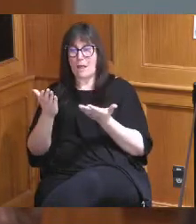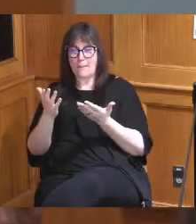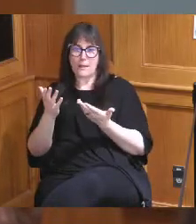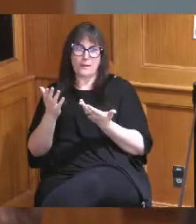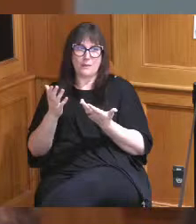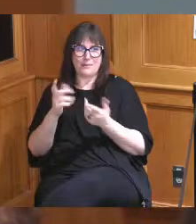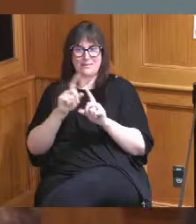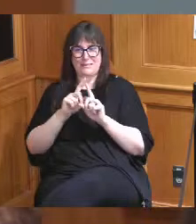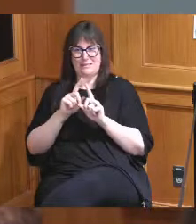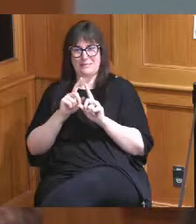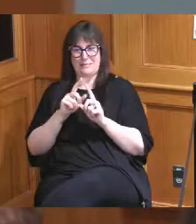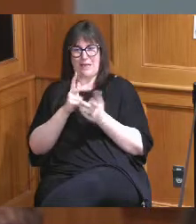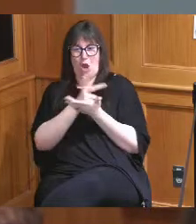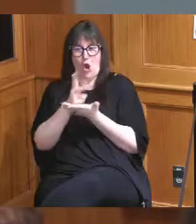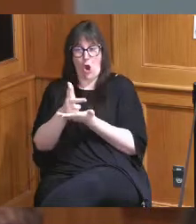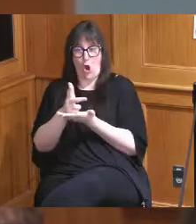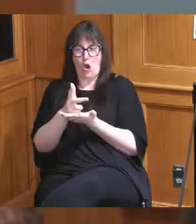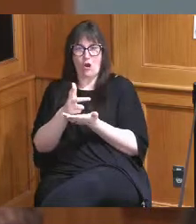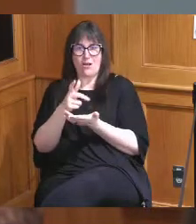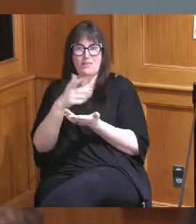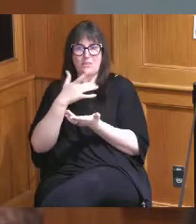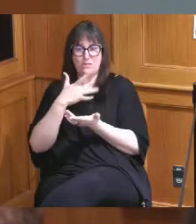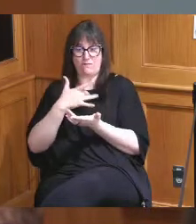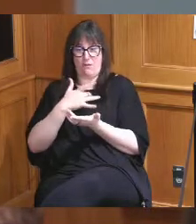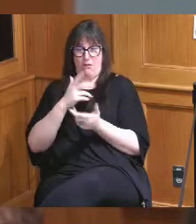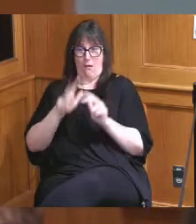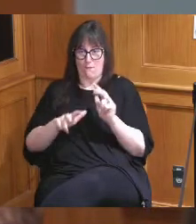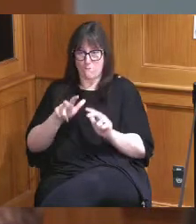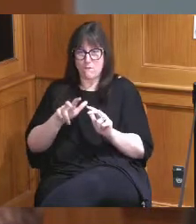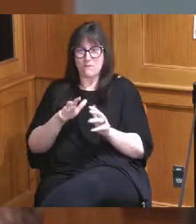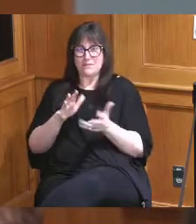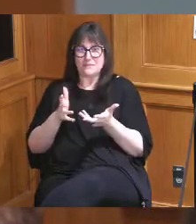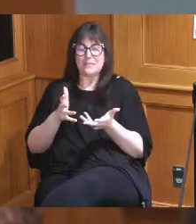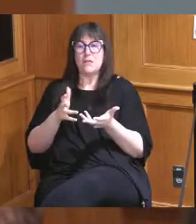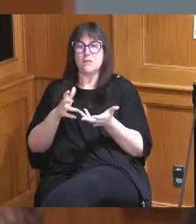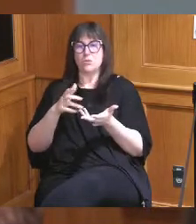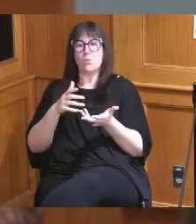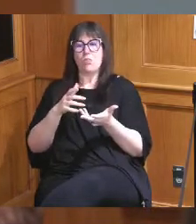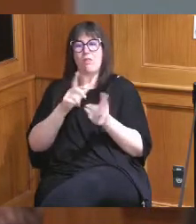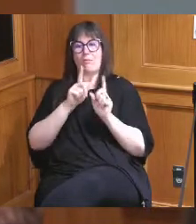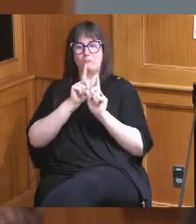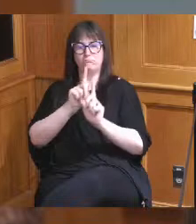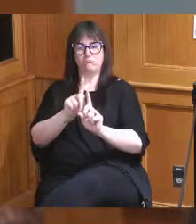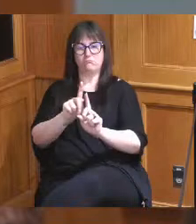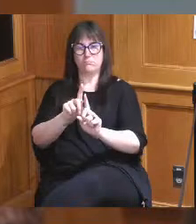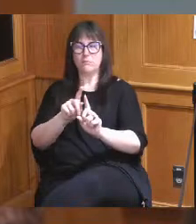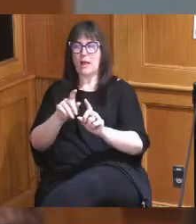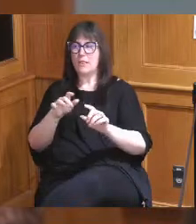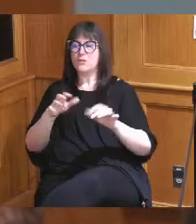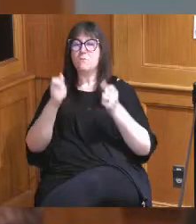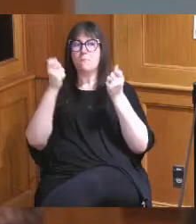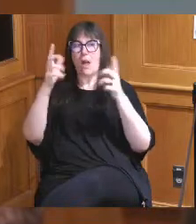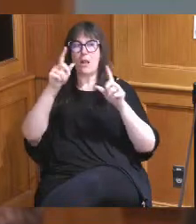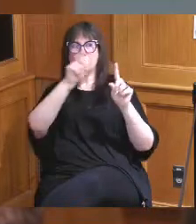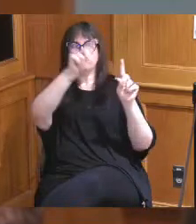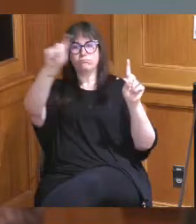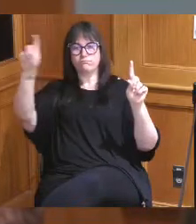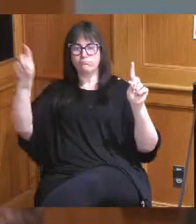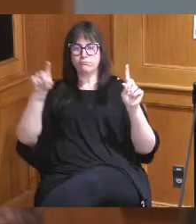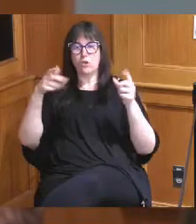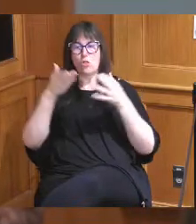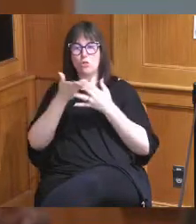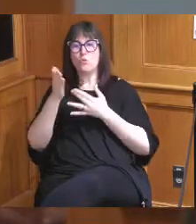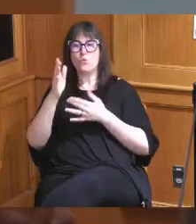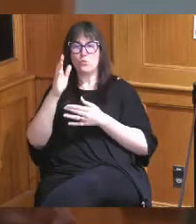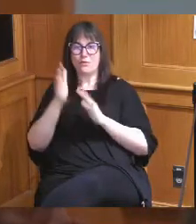they need to get to a car and they don't feel comfortable. But those ambassadors are out there really just to help anybody, and they're scattered around the city, and safe and clean is a